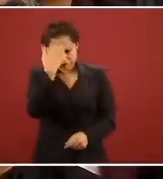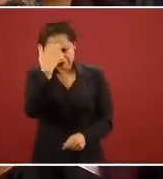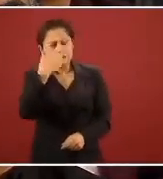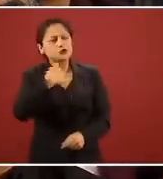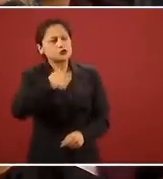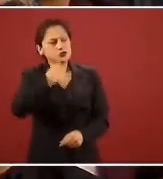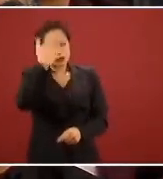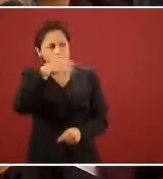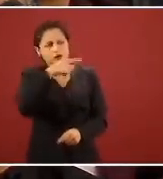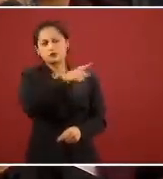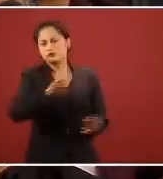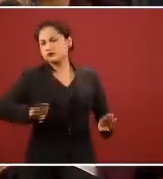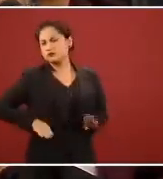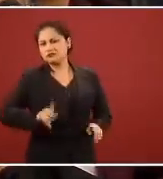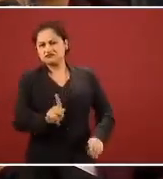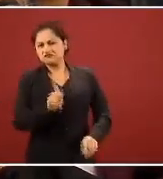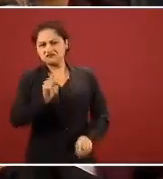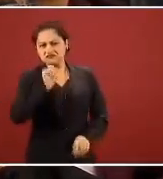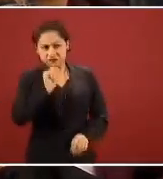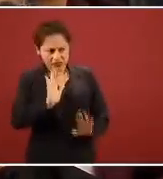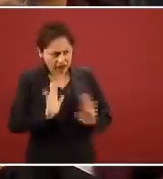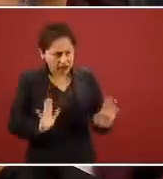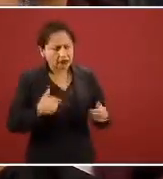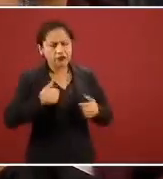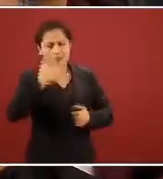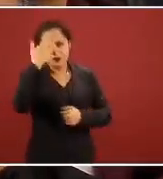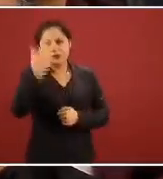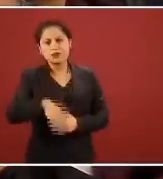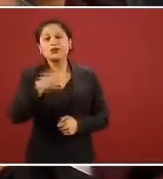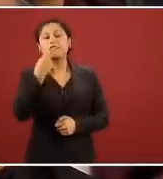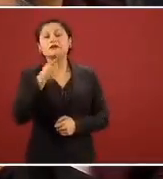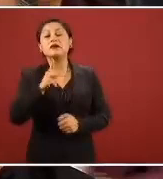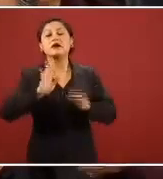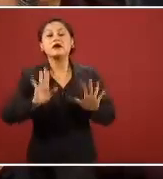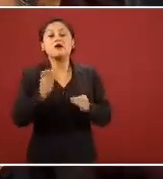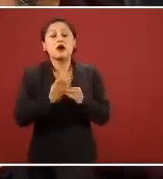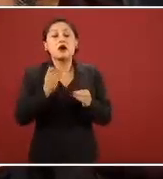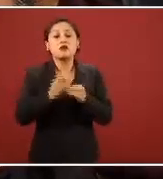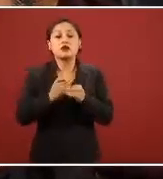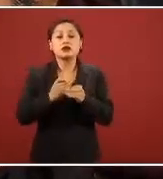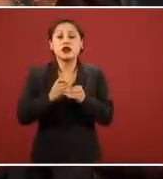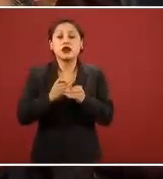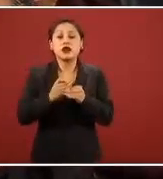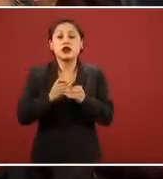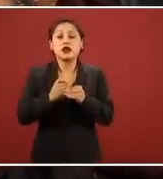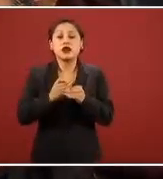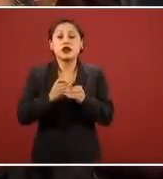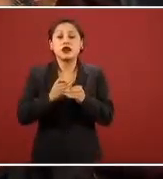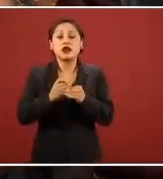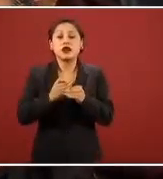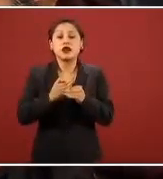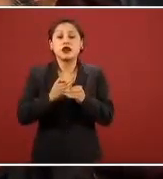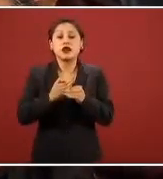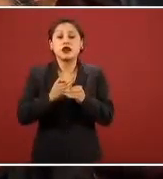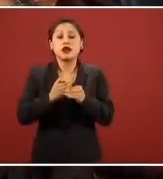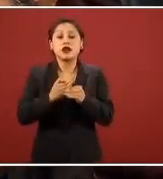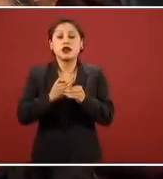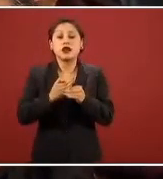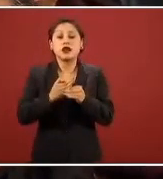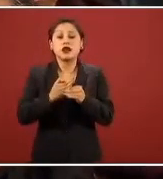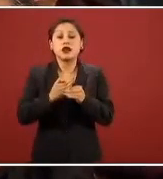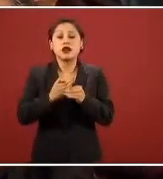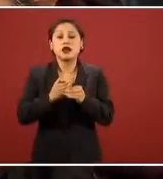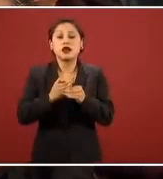el mensaje claro a las mujeres de parte de este gobierno sea ese. I want the message